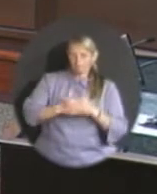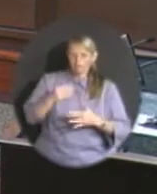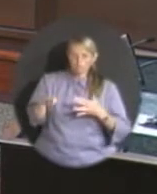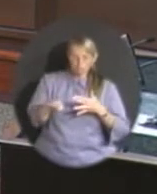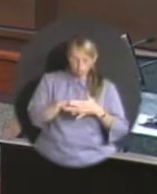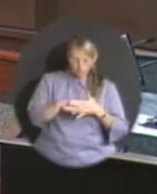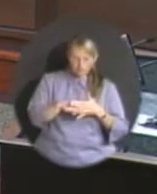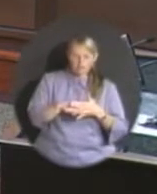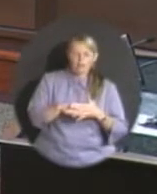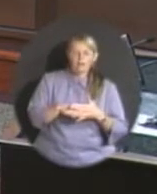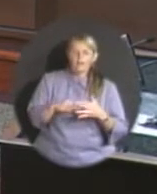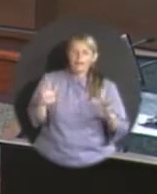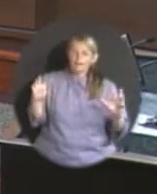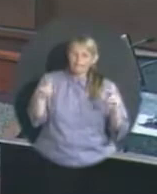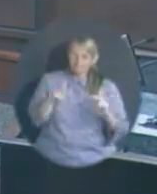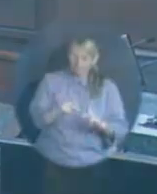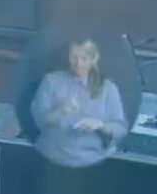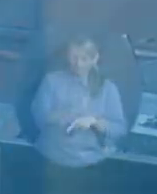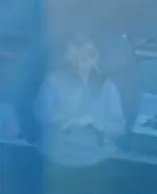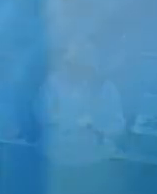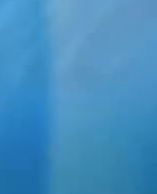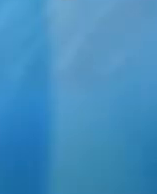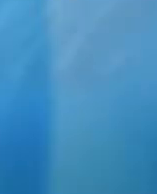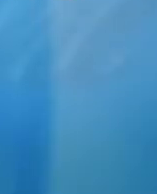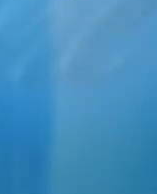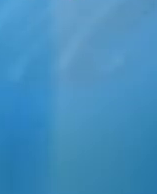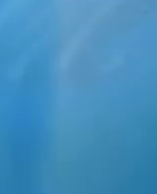in this room at 7 o'clock.